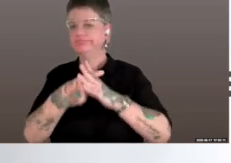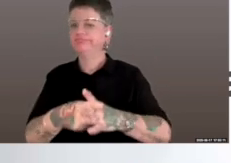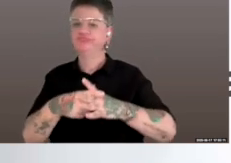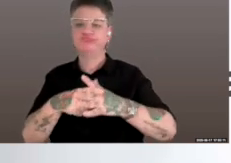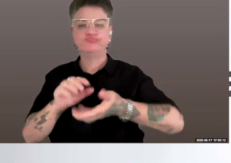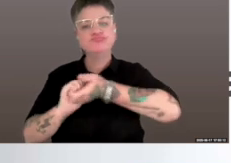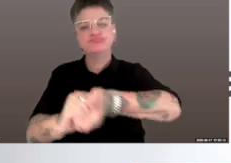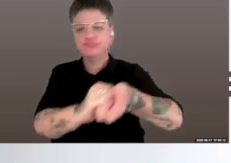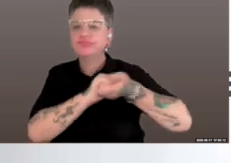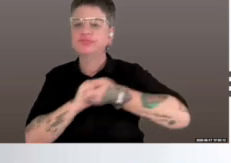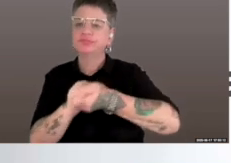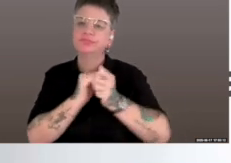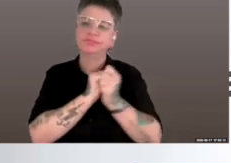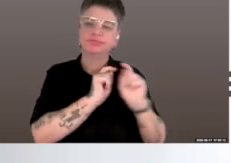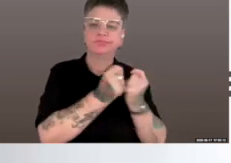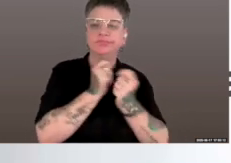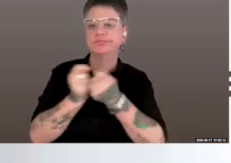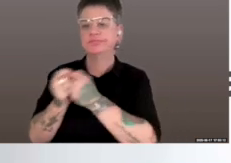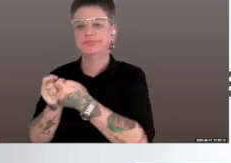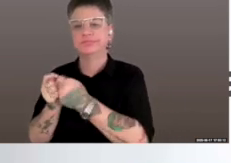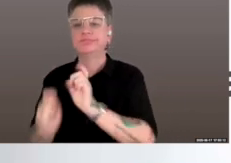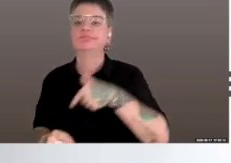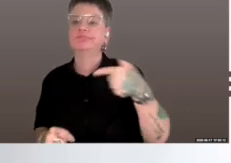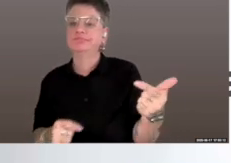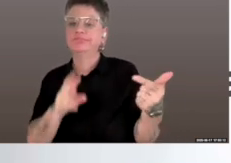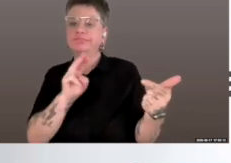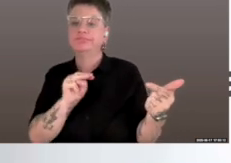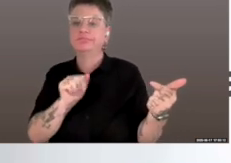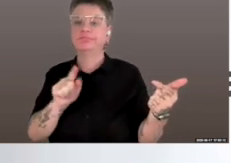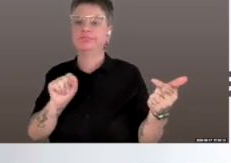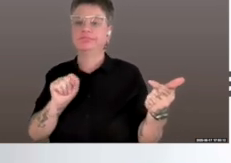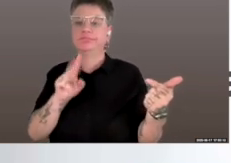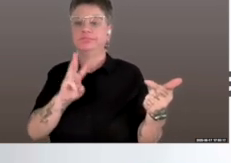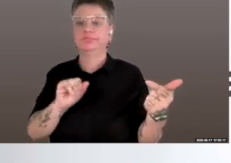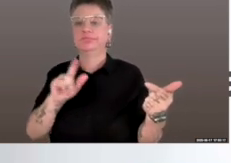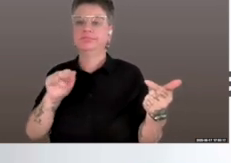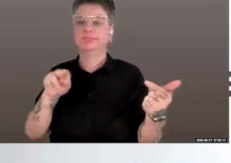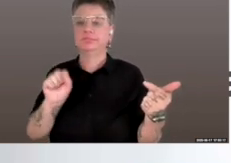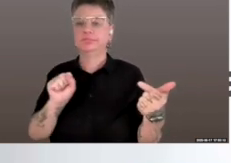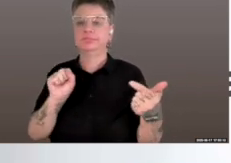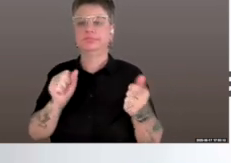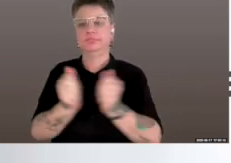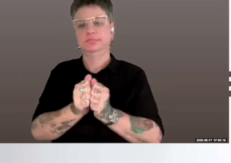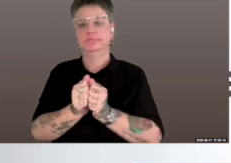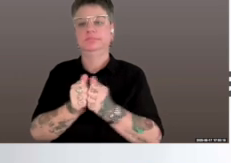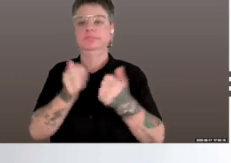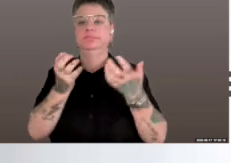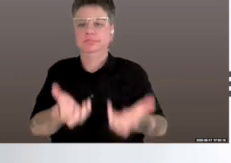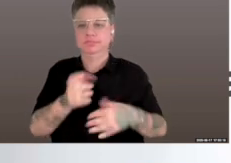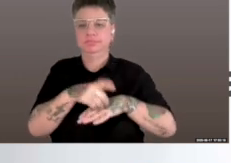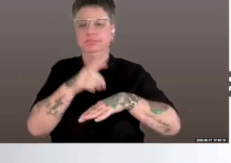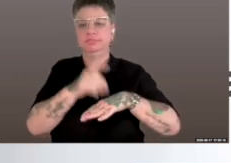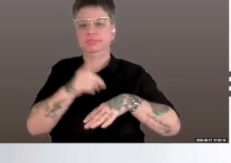for small businesses, public agencies, and disadvantaged communities, focus on reducing barriers for small fleets